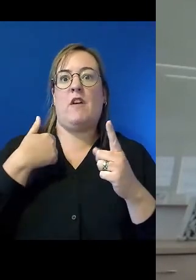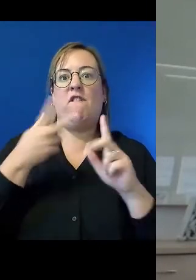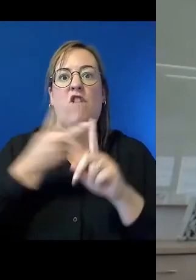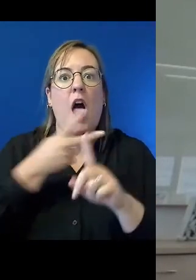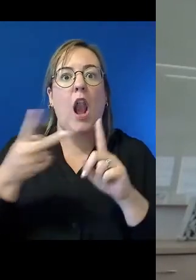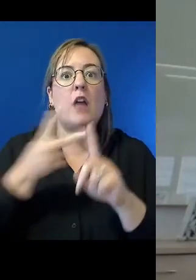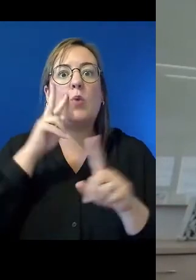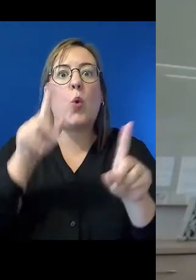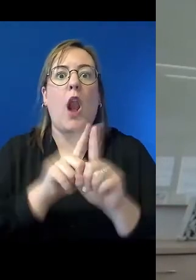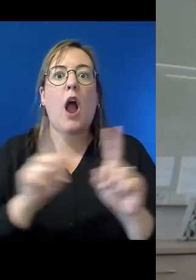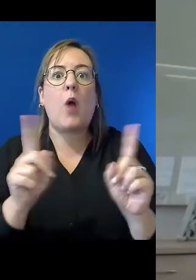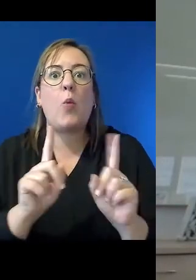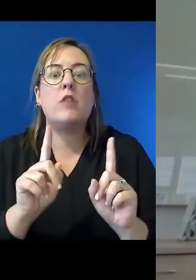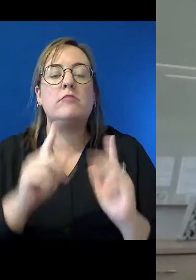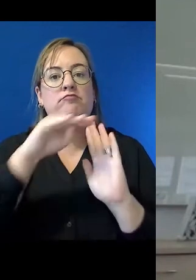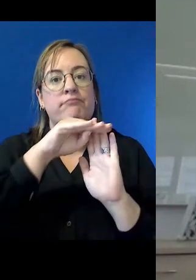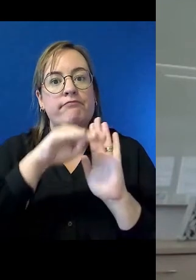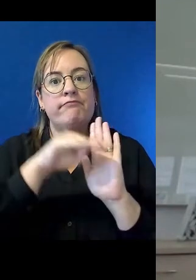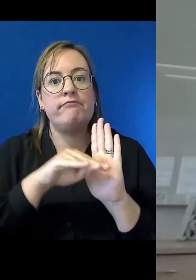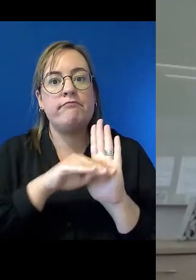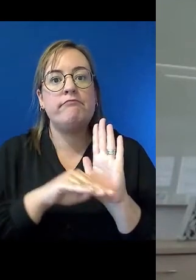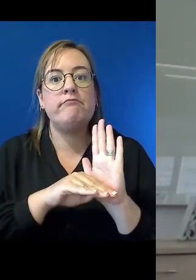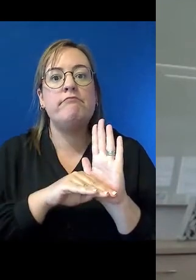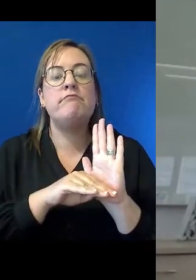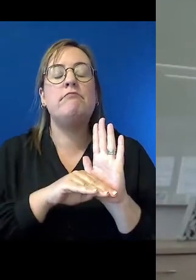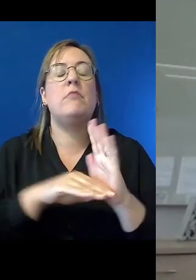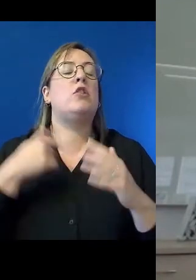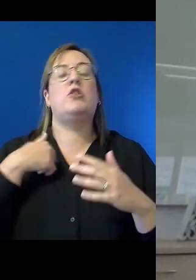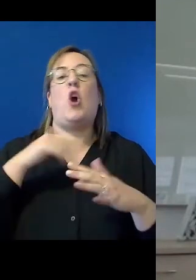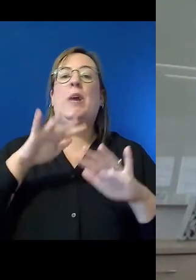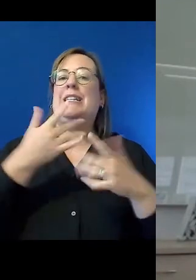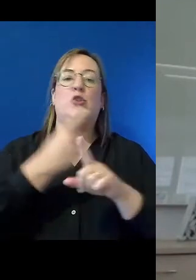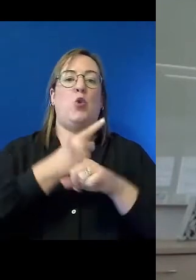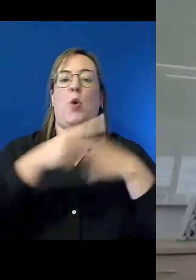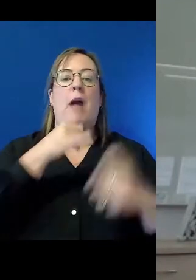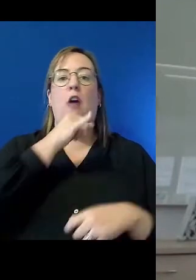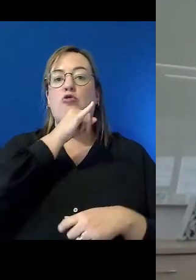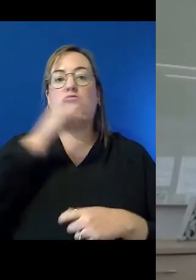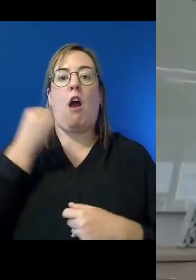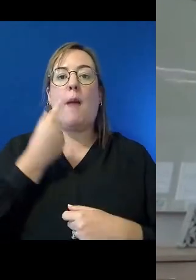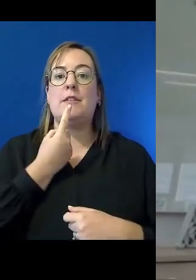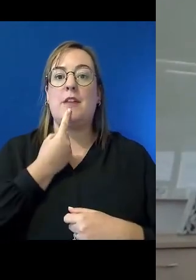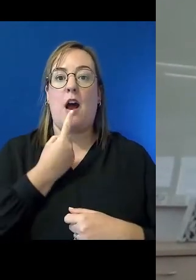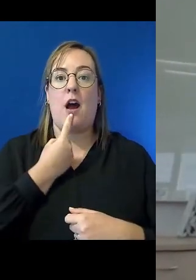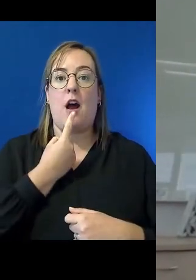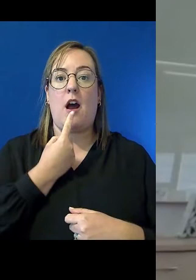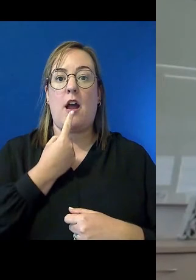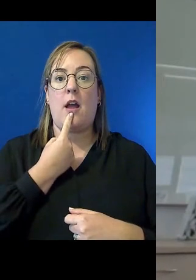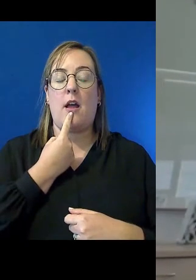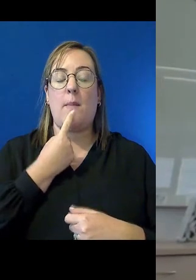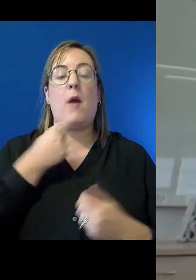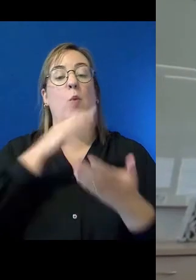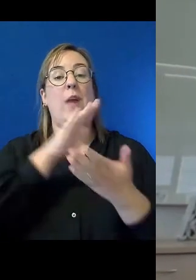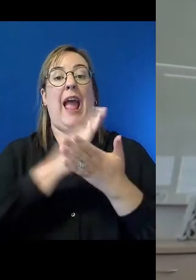getting into the actual addressing the crime types, the issue was more around how do we